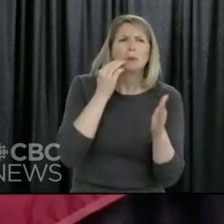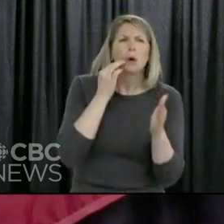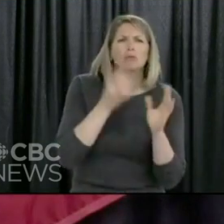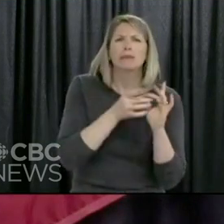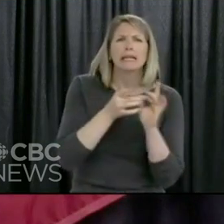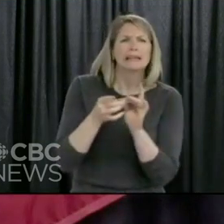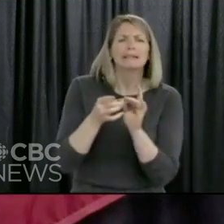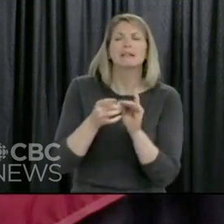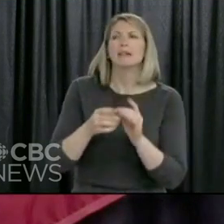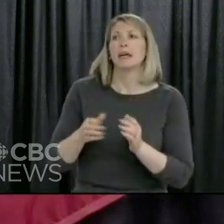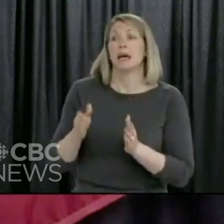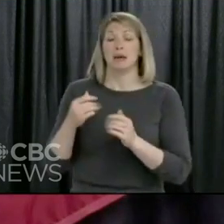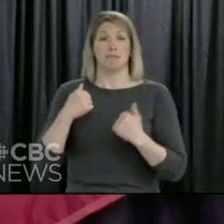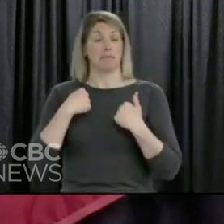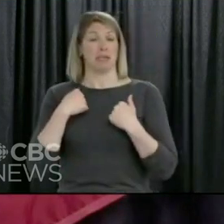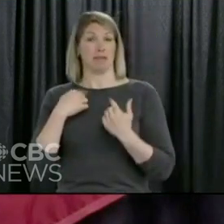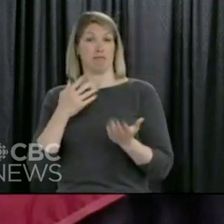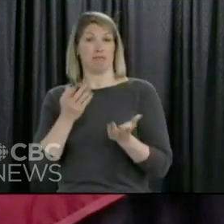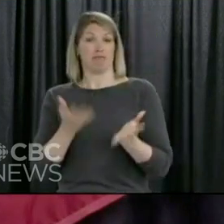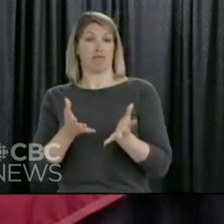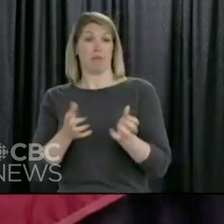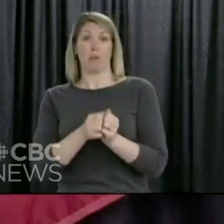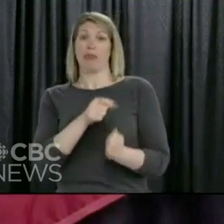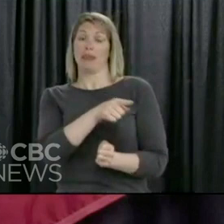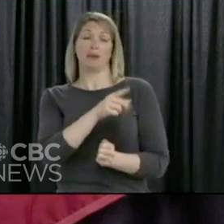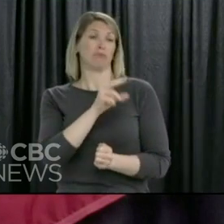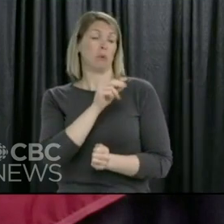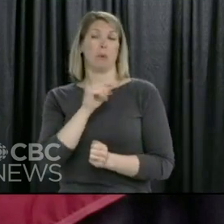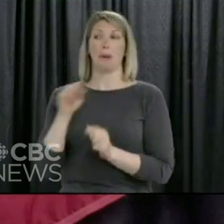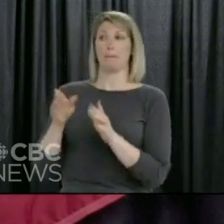It's not discussions I would have had.